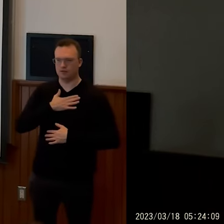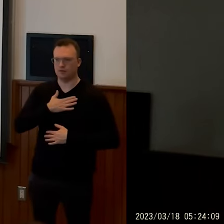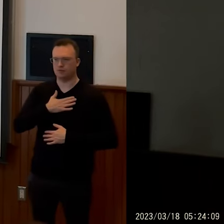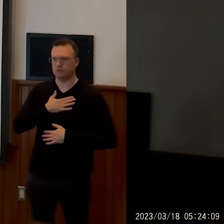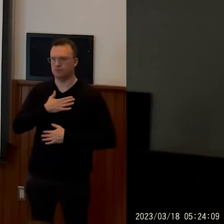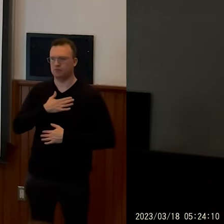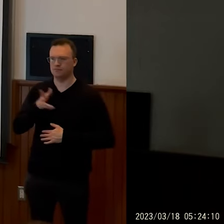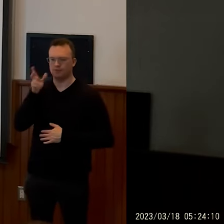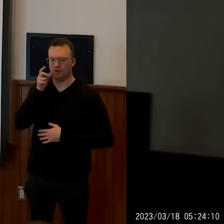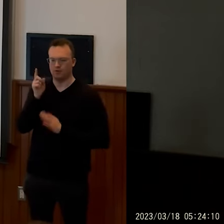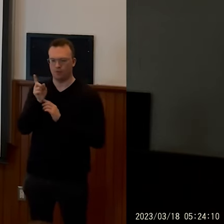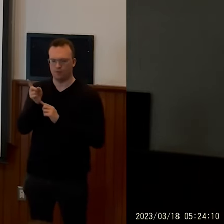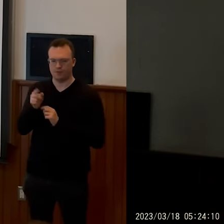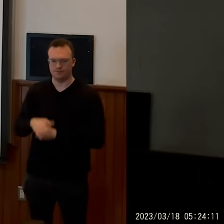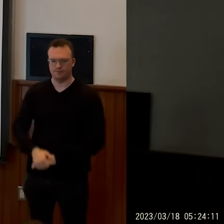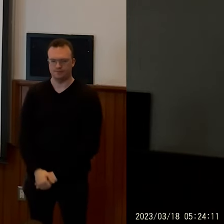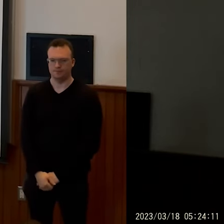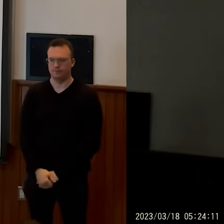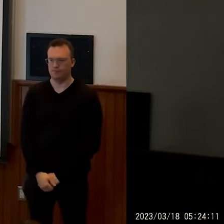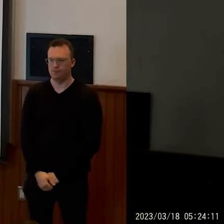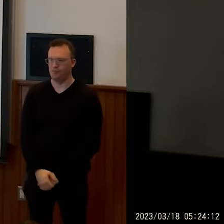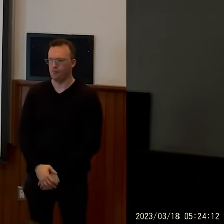for 1 second.